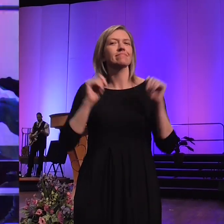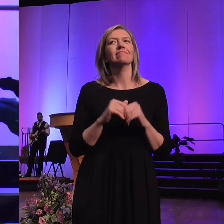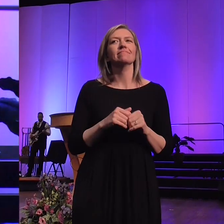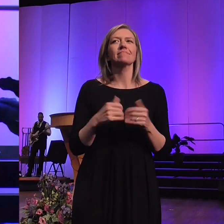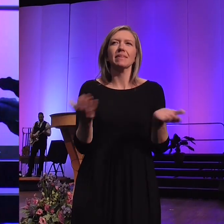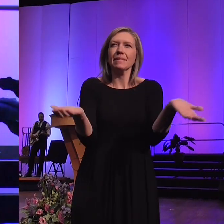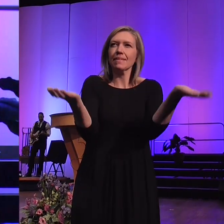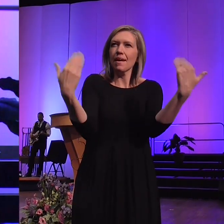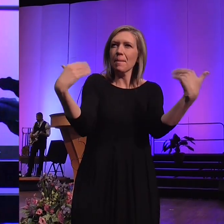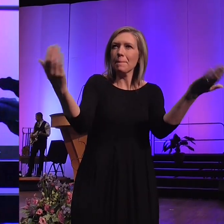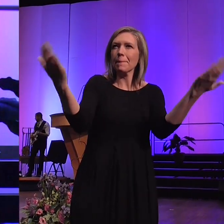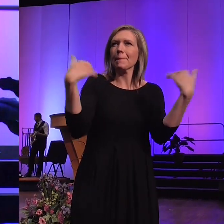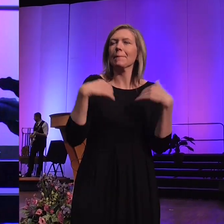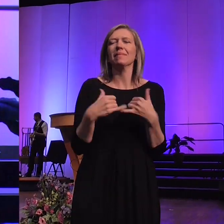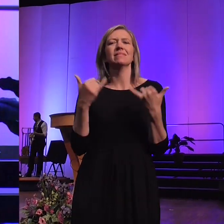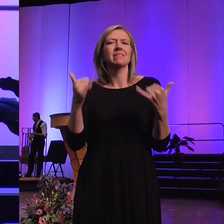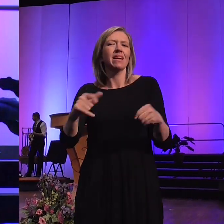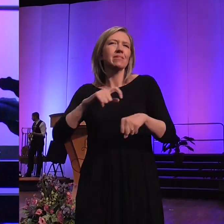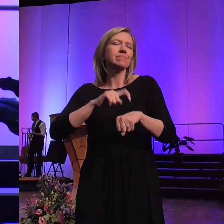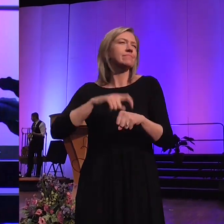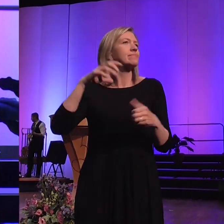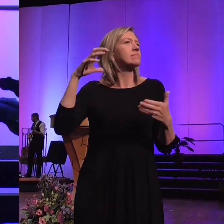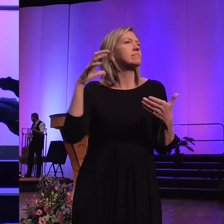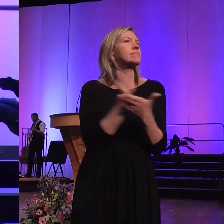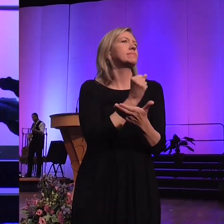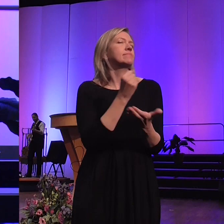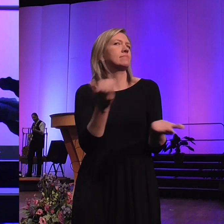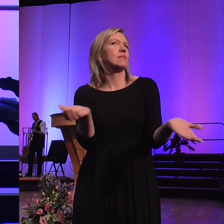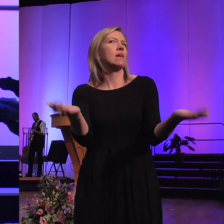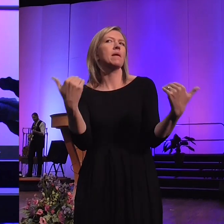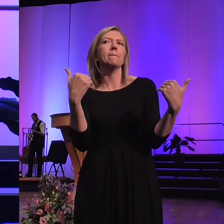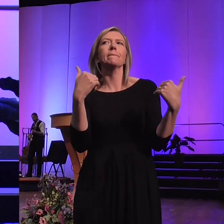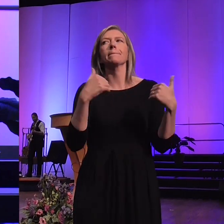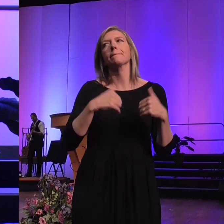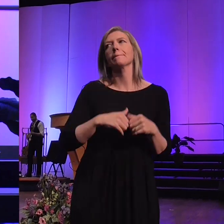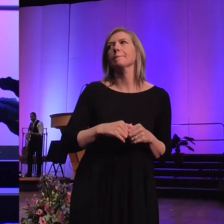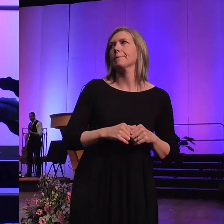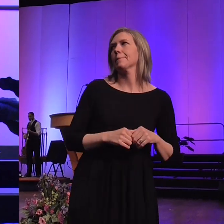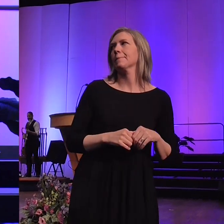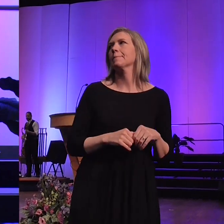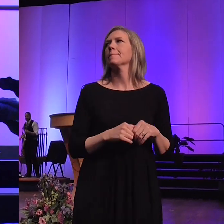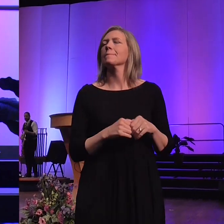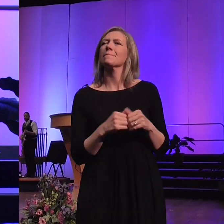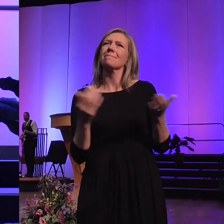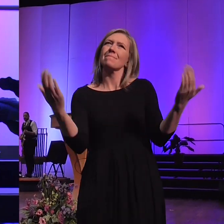Come, now is the time. Come,